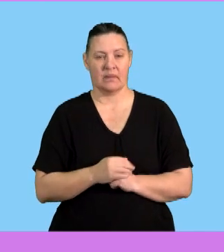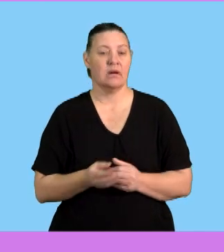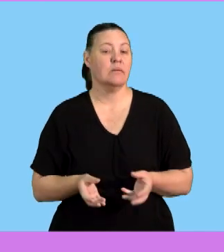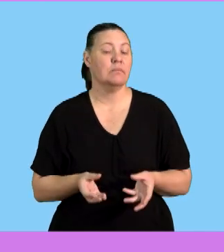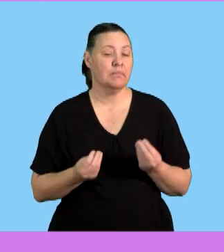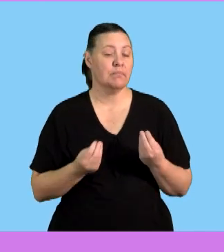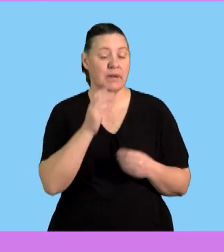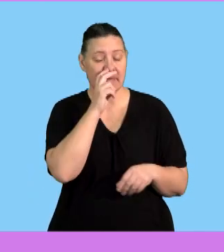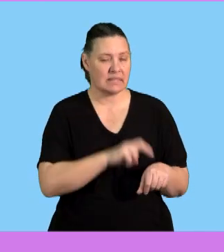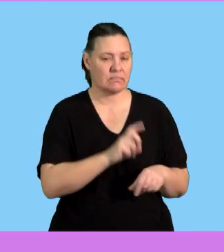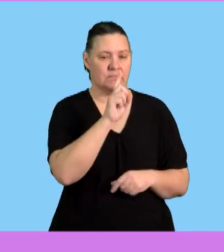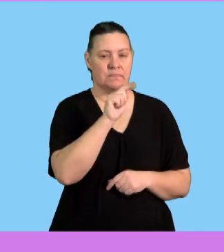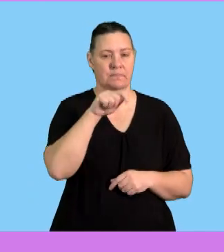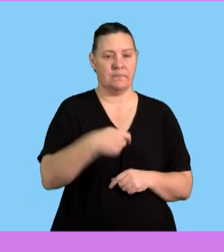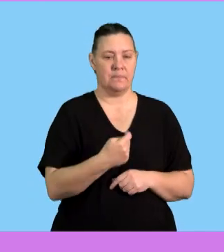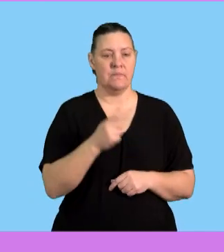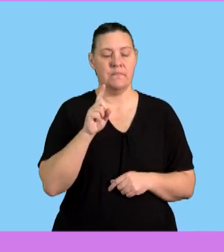to need